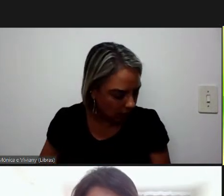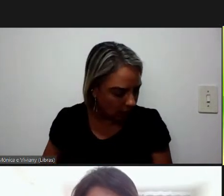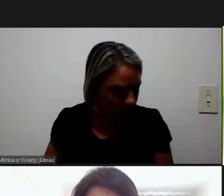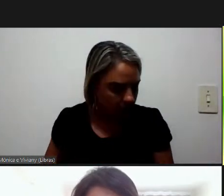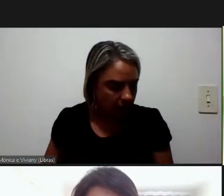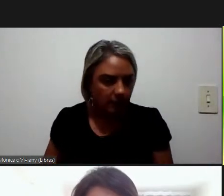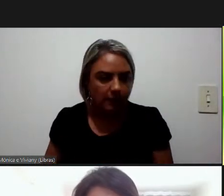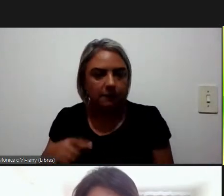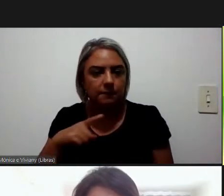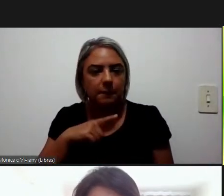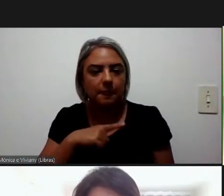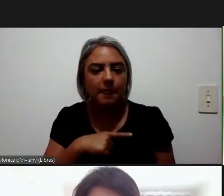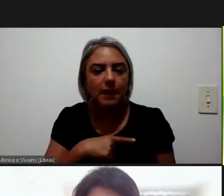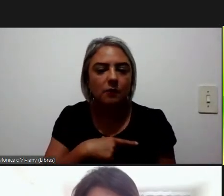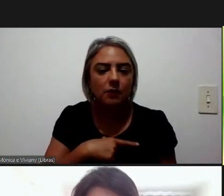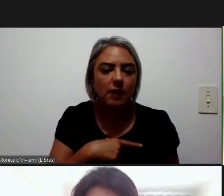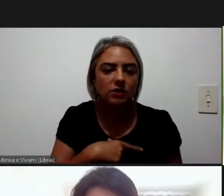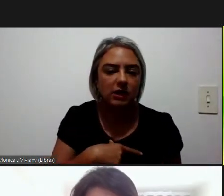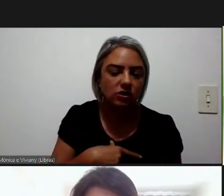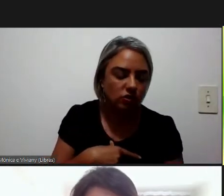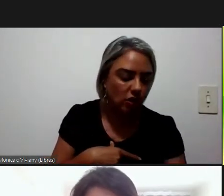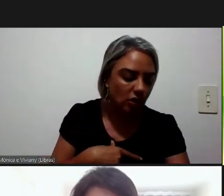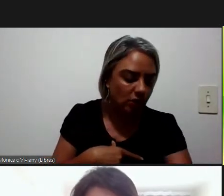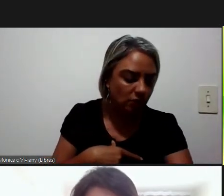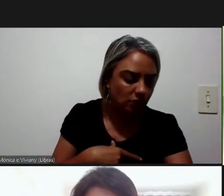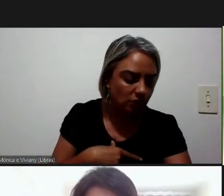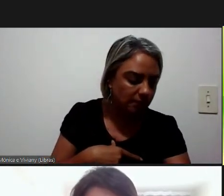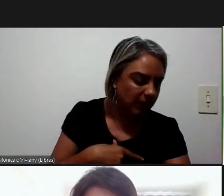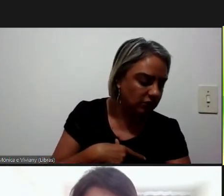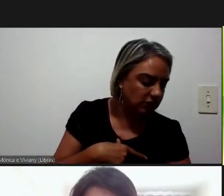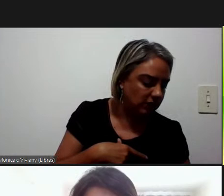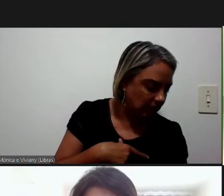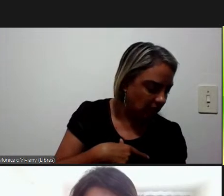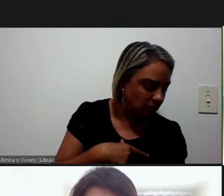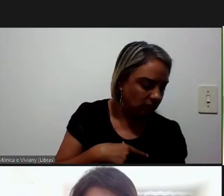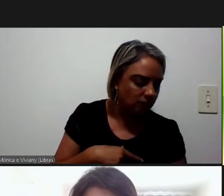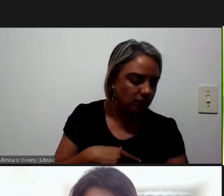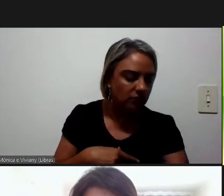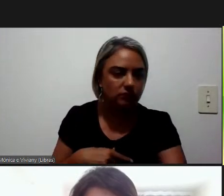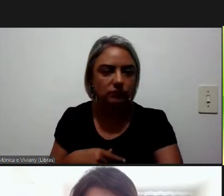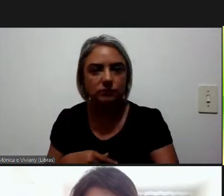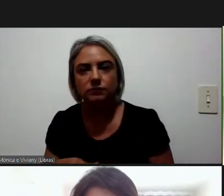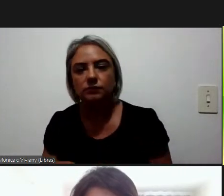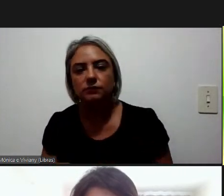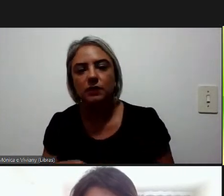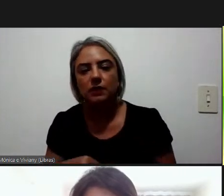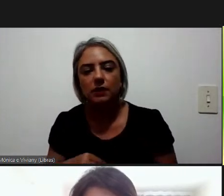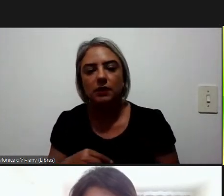written that health is a right for everyone. So we have